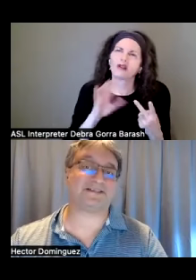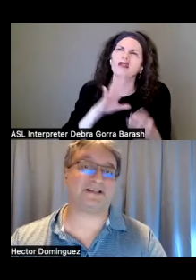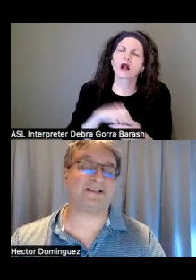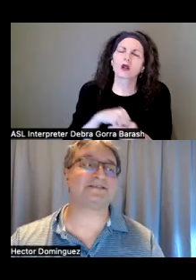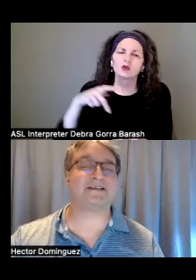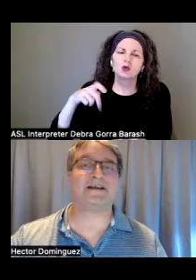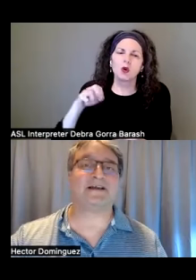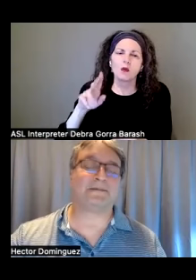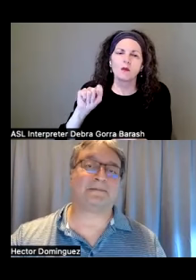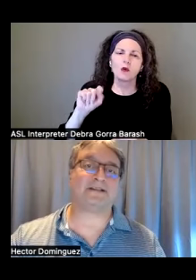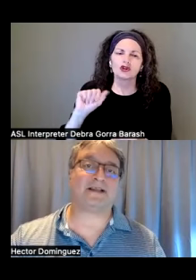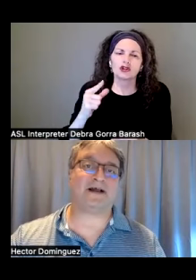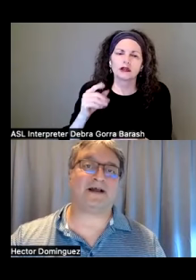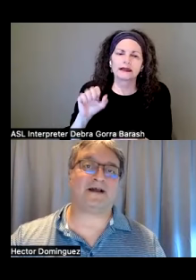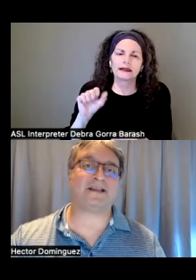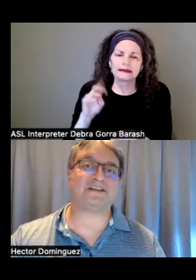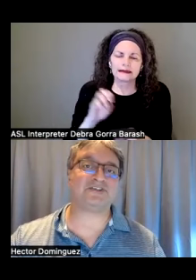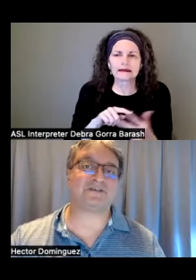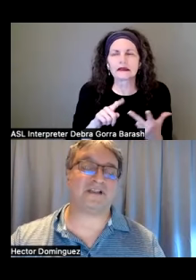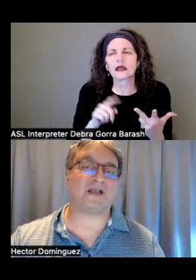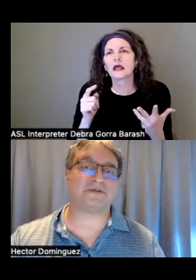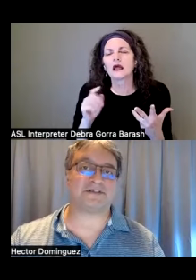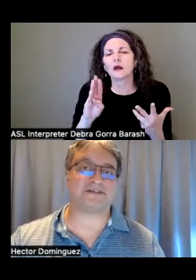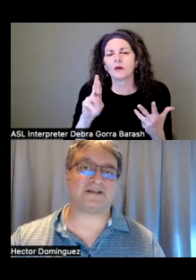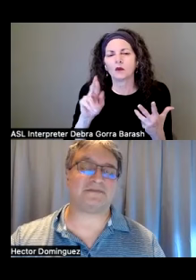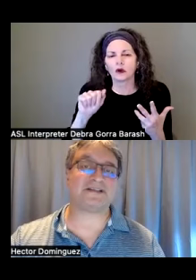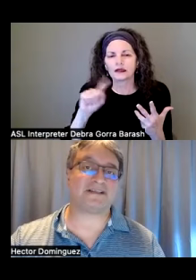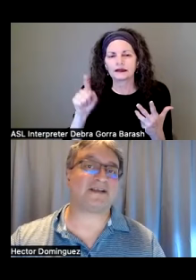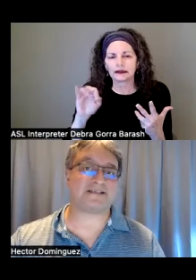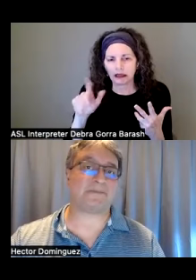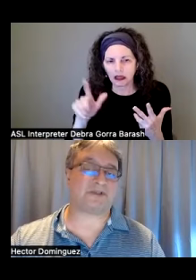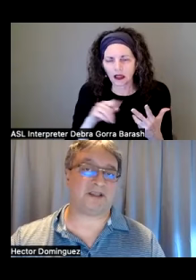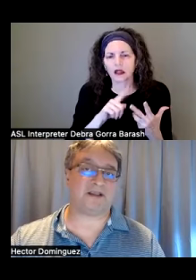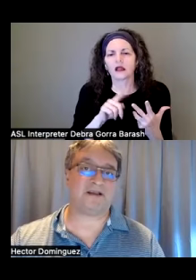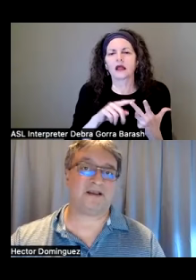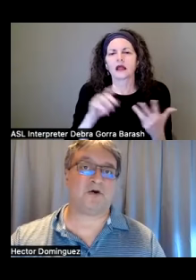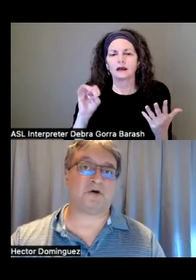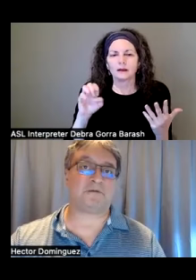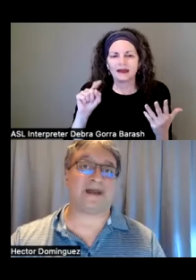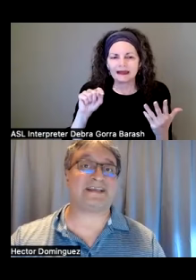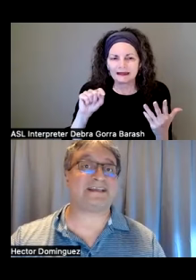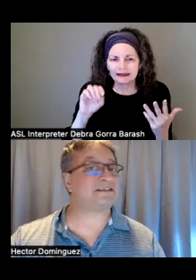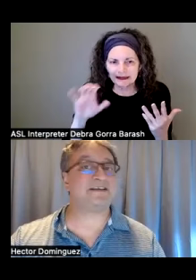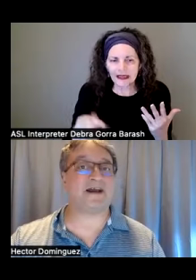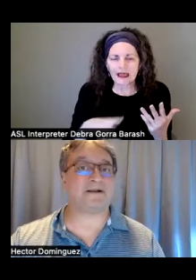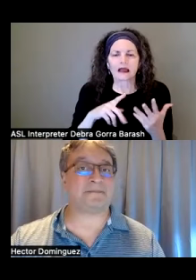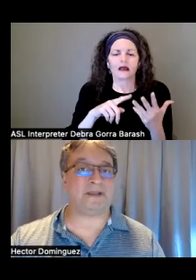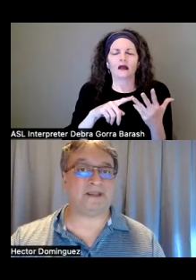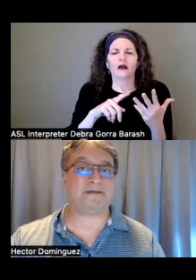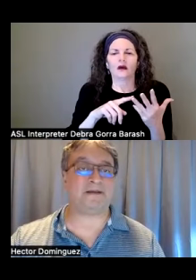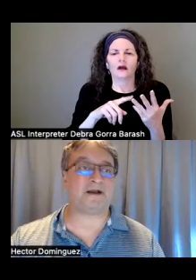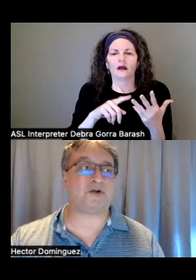also Brazilians, but indigenous languages like Mixtec, Zapotec, or Maya Quiche